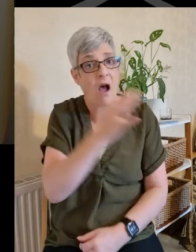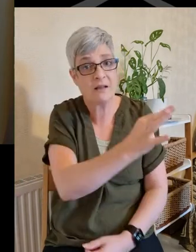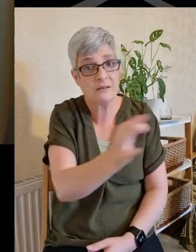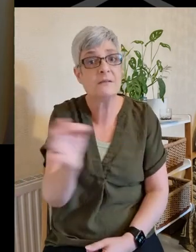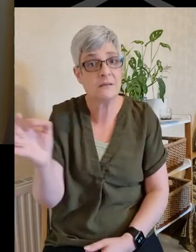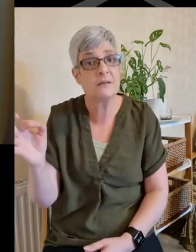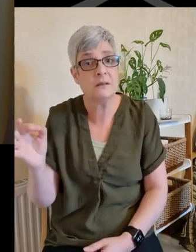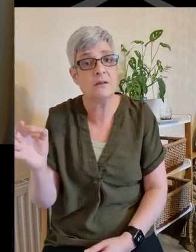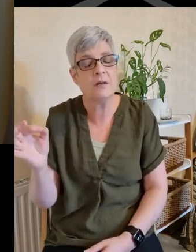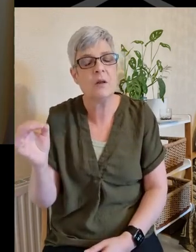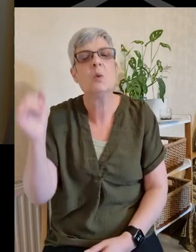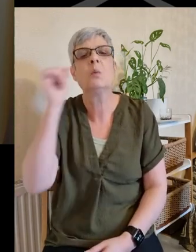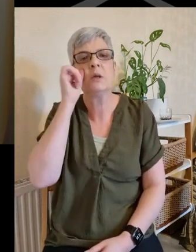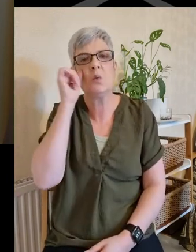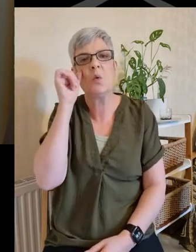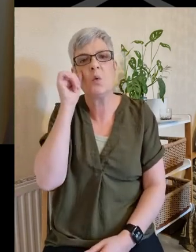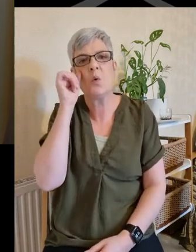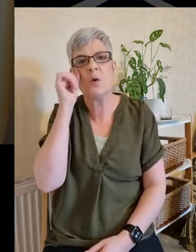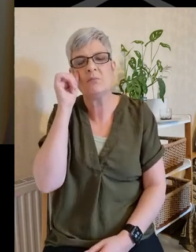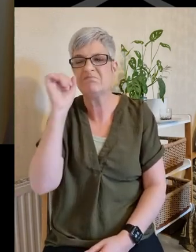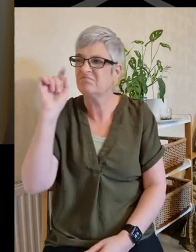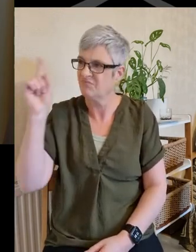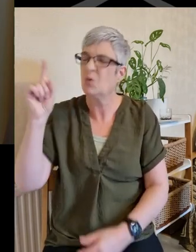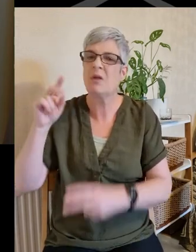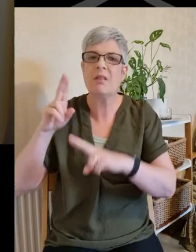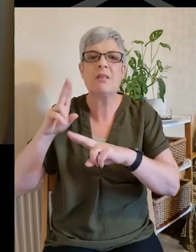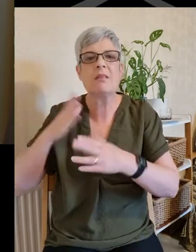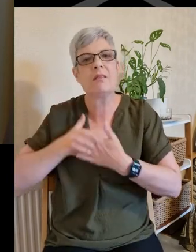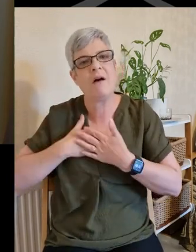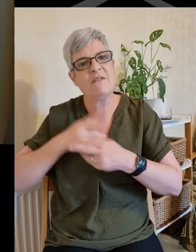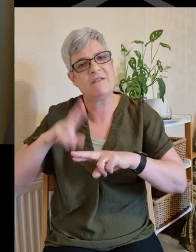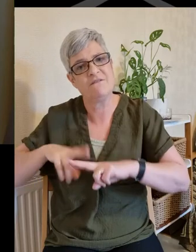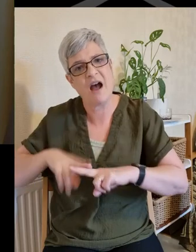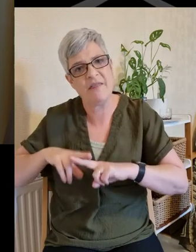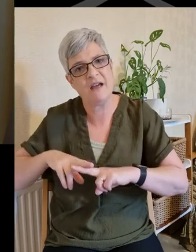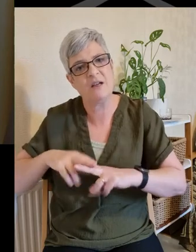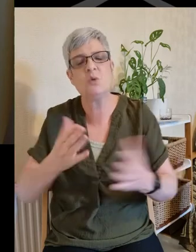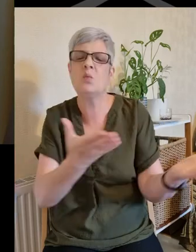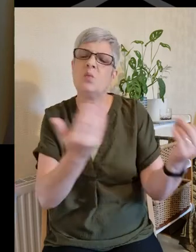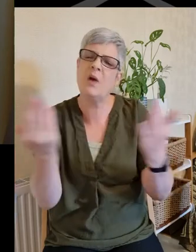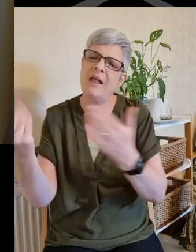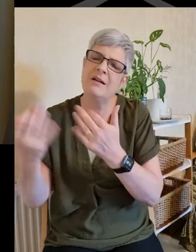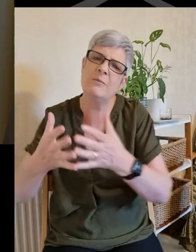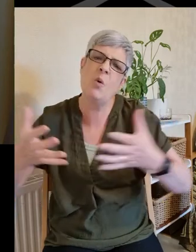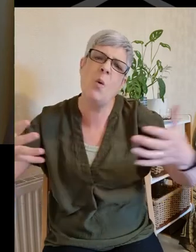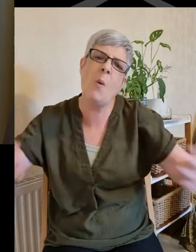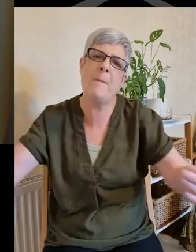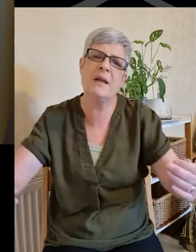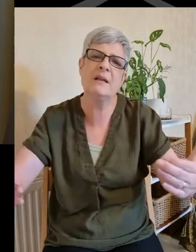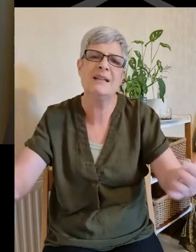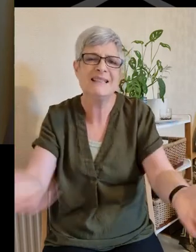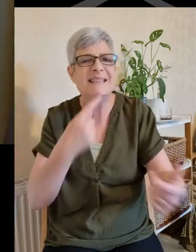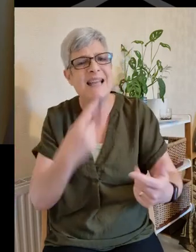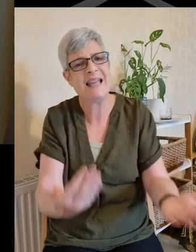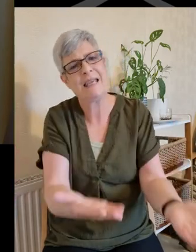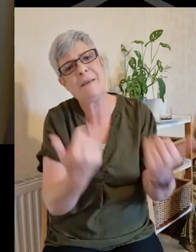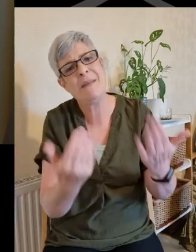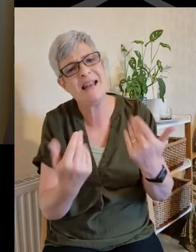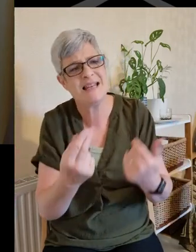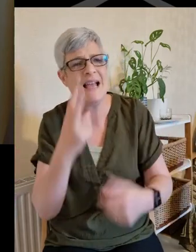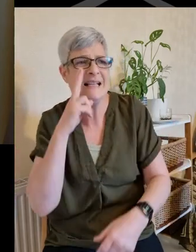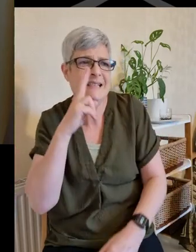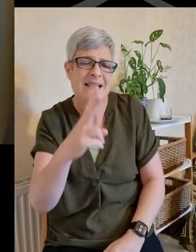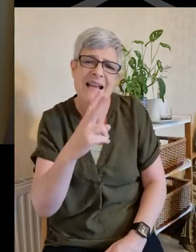We know that as our loving Father, you welcome us with open arms, saying, "Come in, nice to see